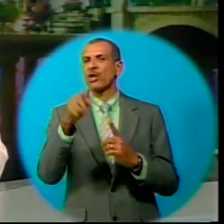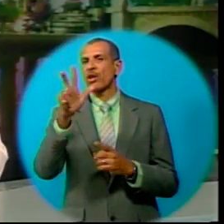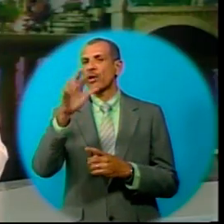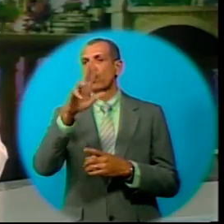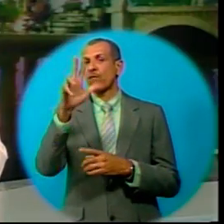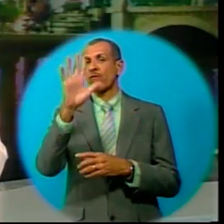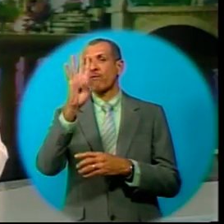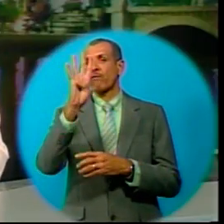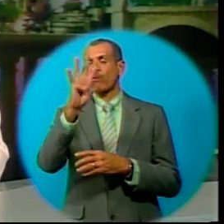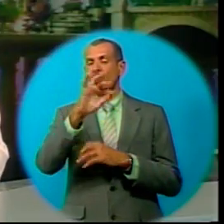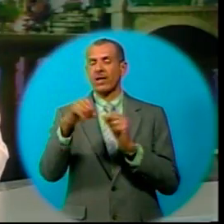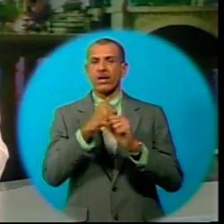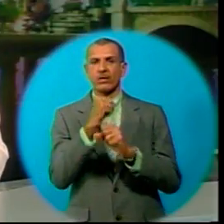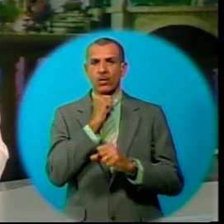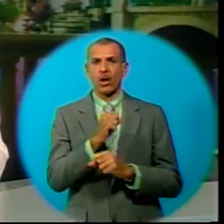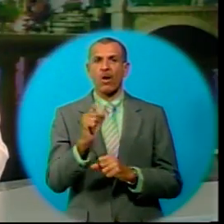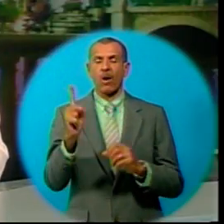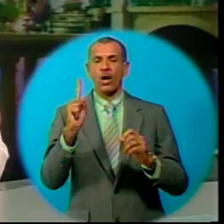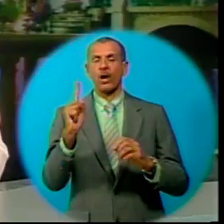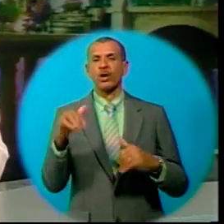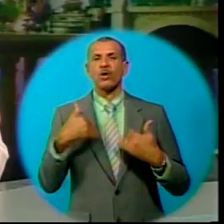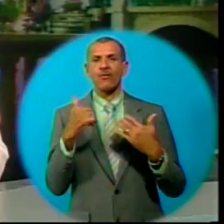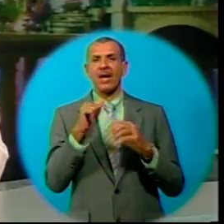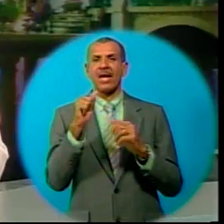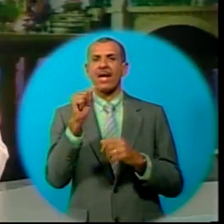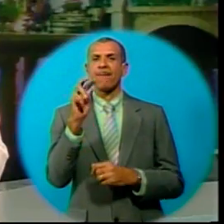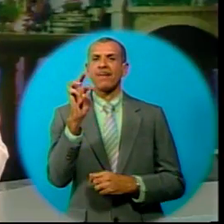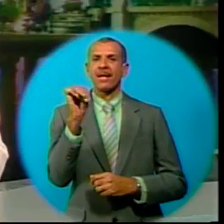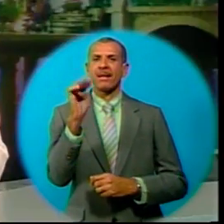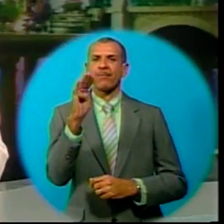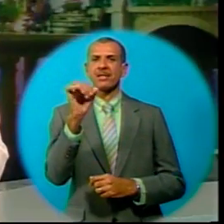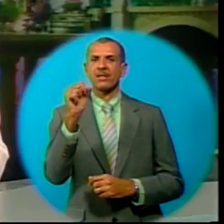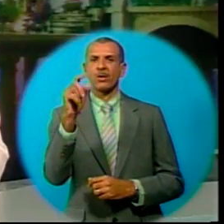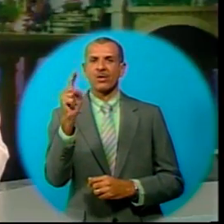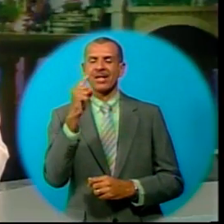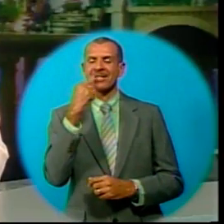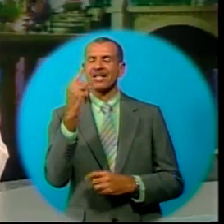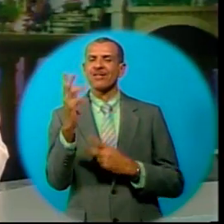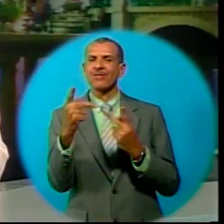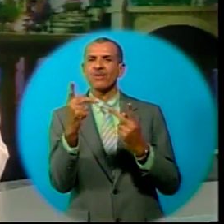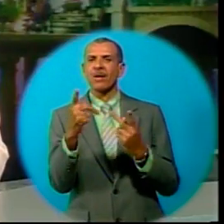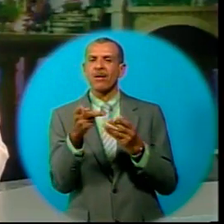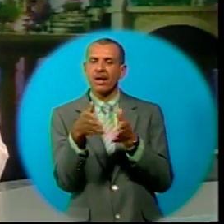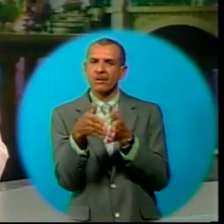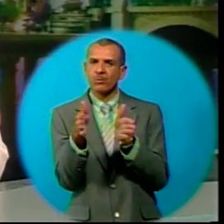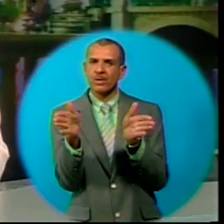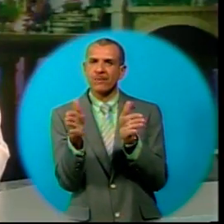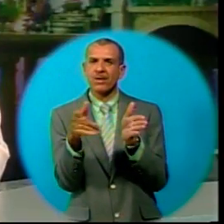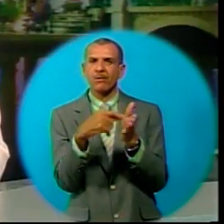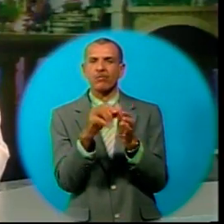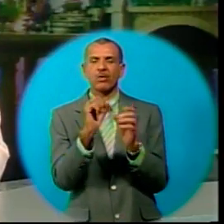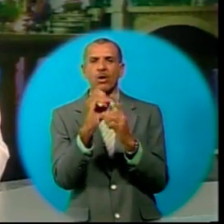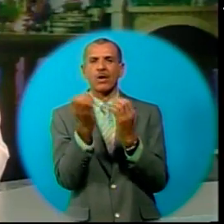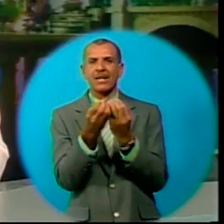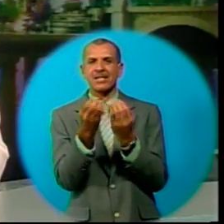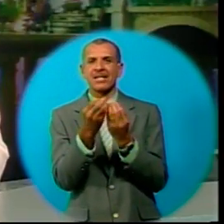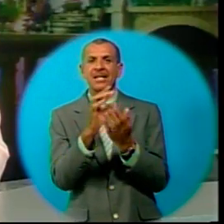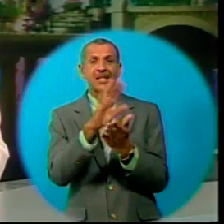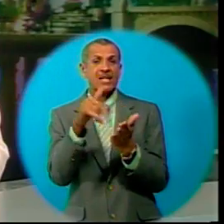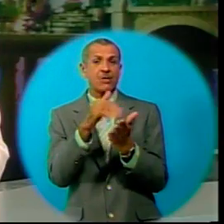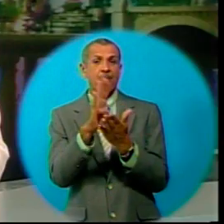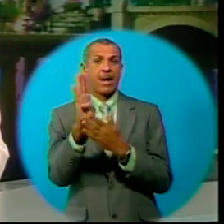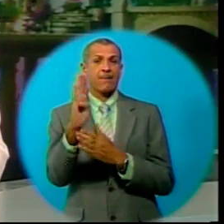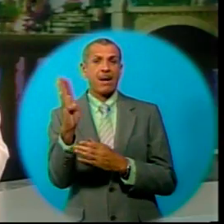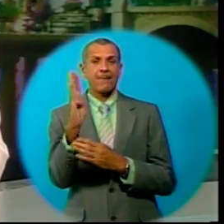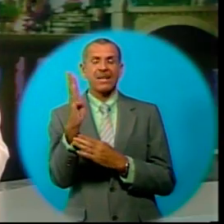and one youth ambassador. Minister Seeley reminded the students that the visit will expose them to various organizations, such as the Central Bank of